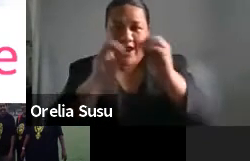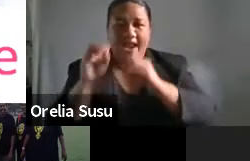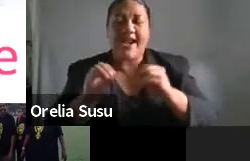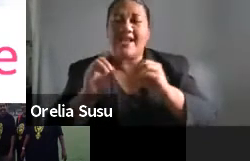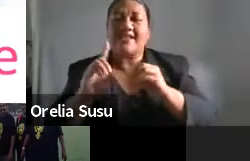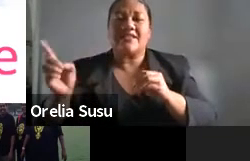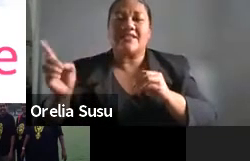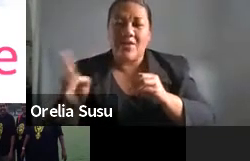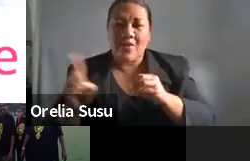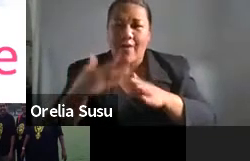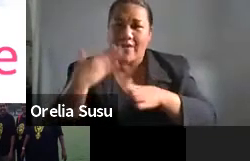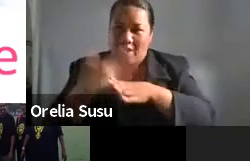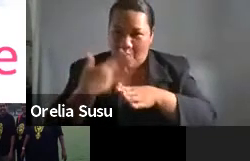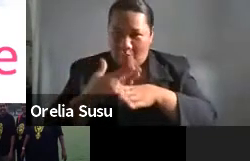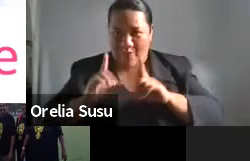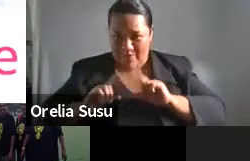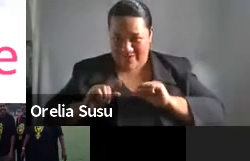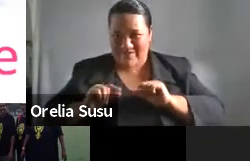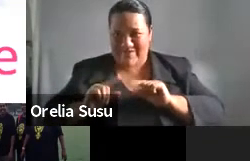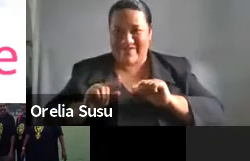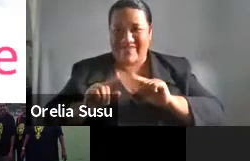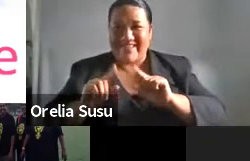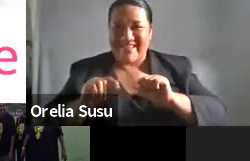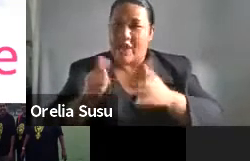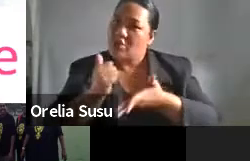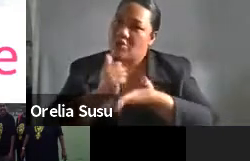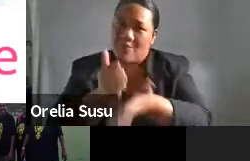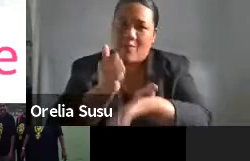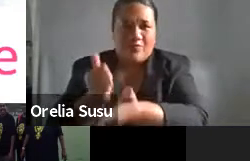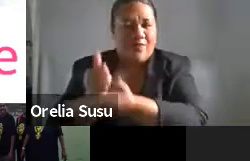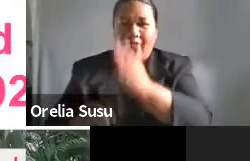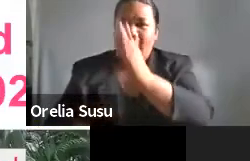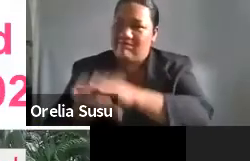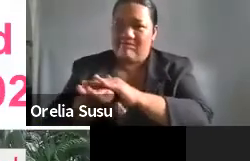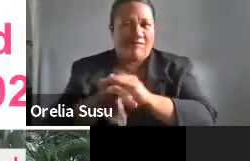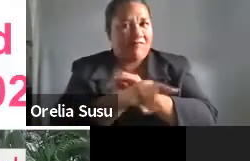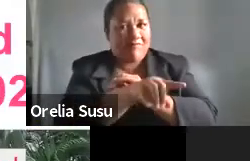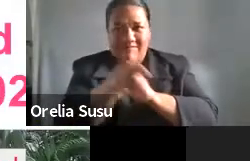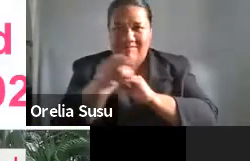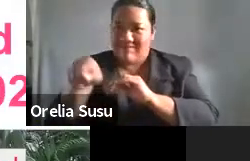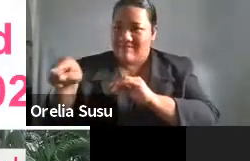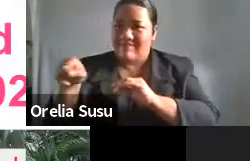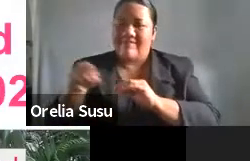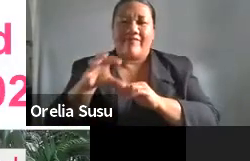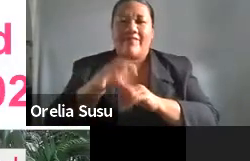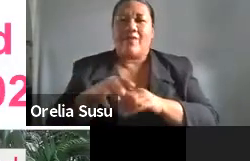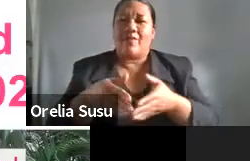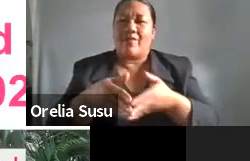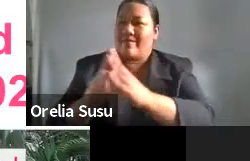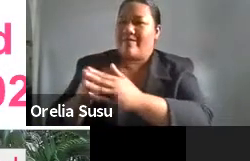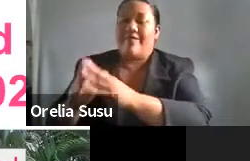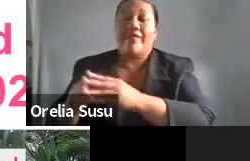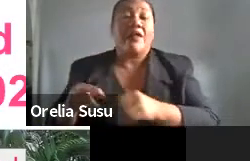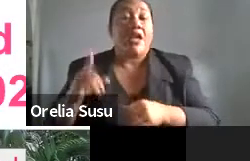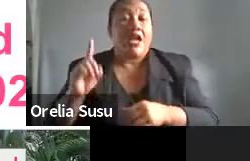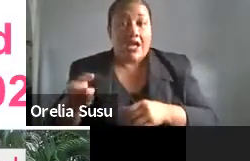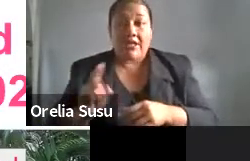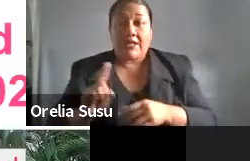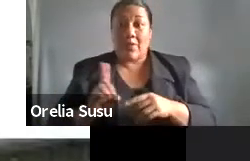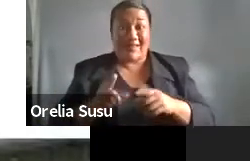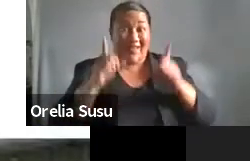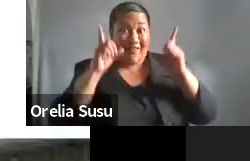in the work that we're doing that really to amplify the voices that we're trying to share. And these are just some of the photos that we